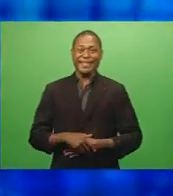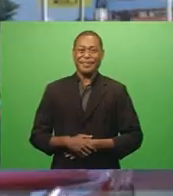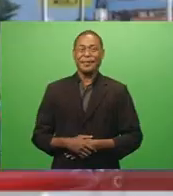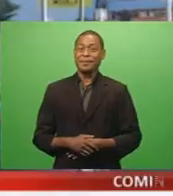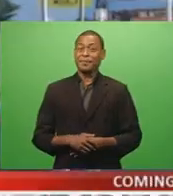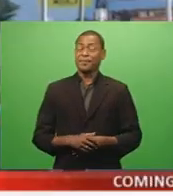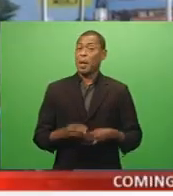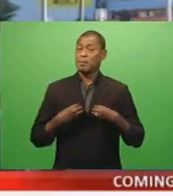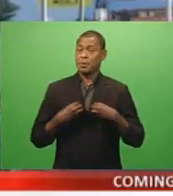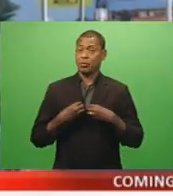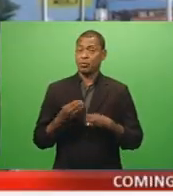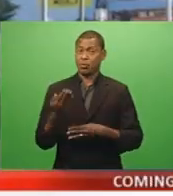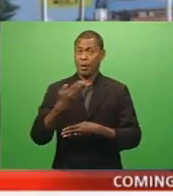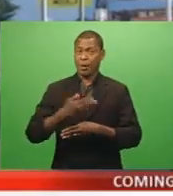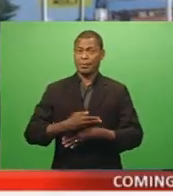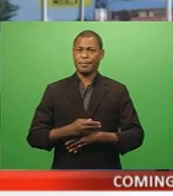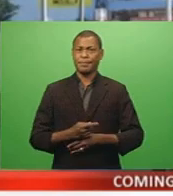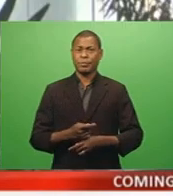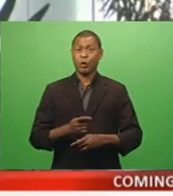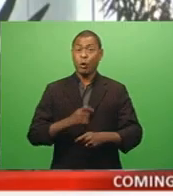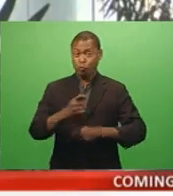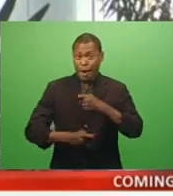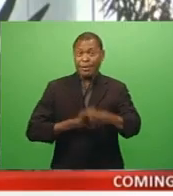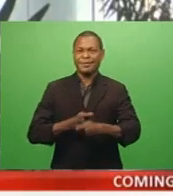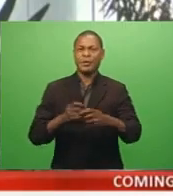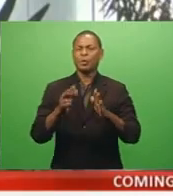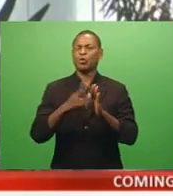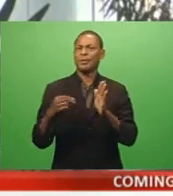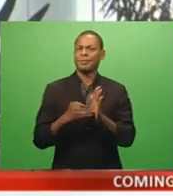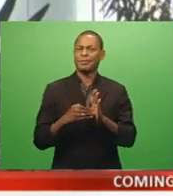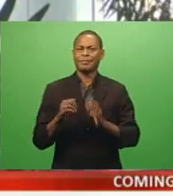tonight, trading with New Zealand.